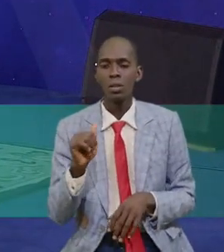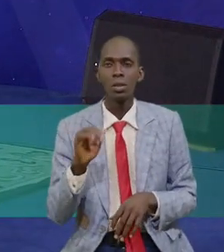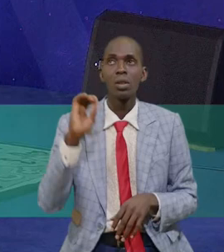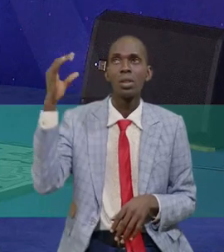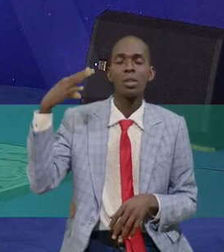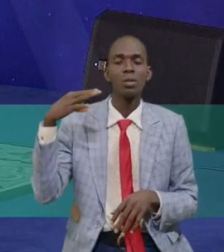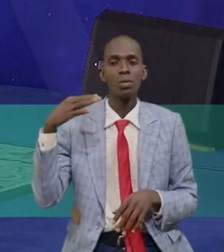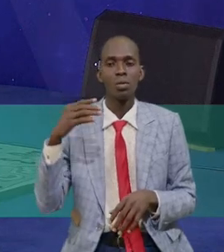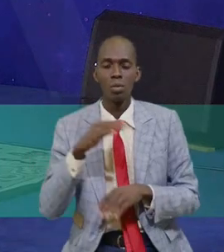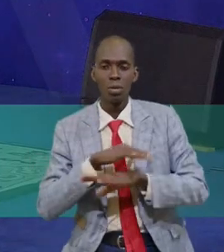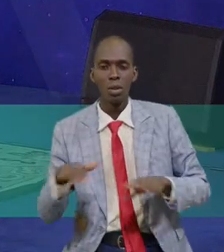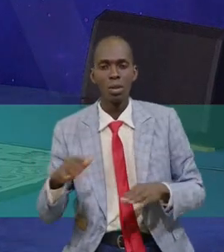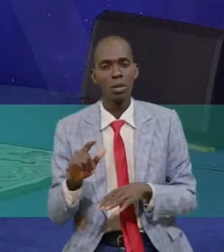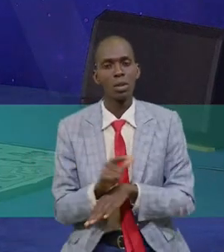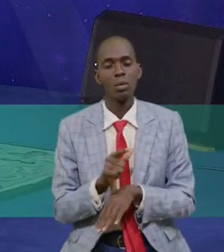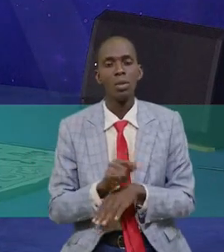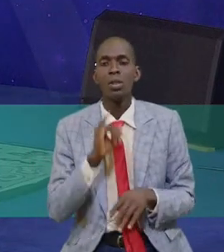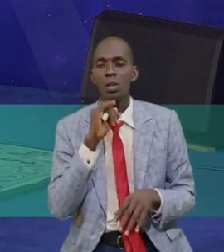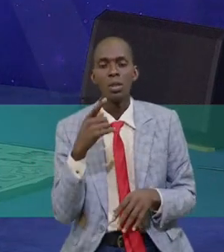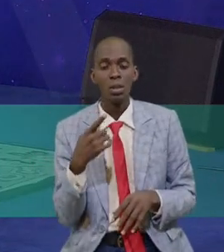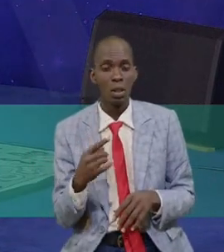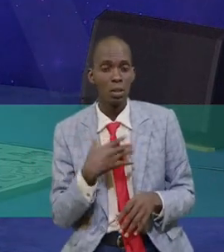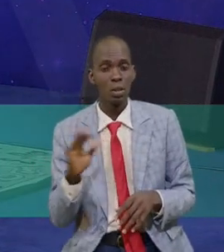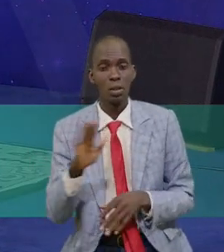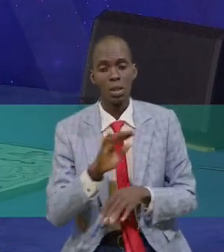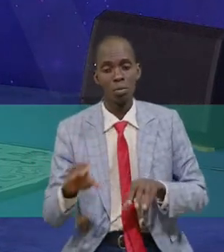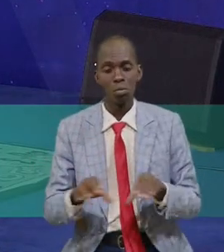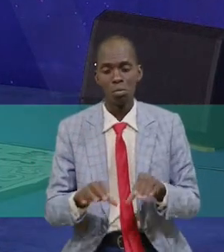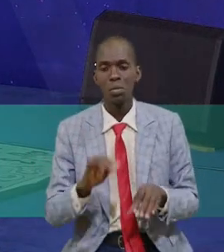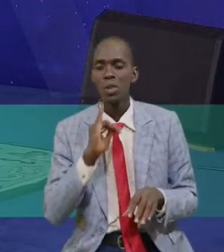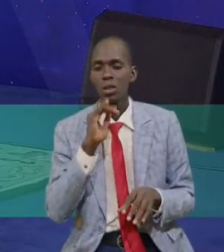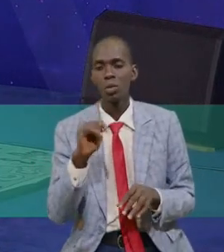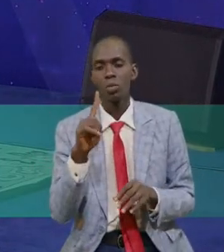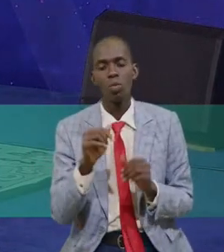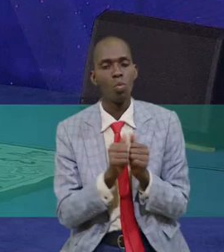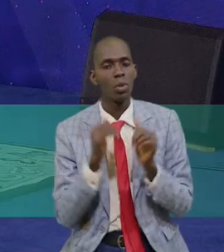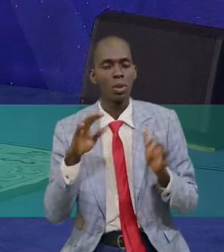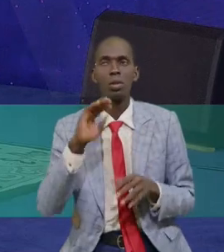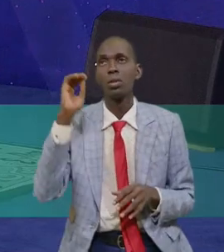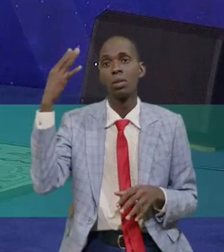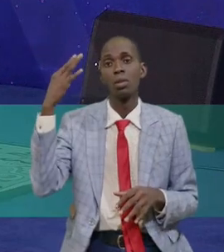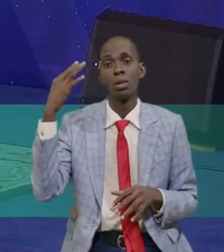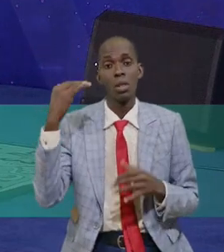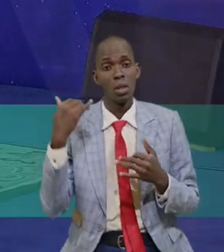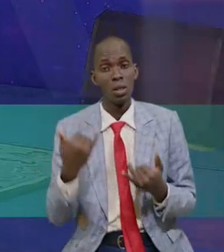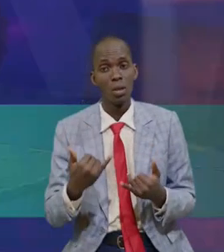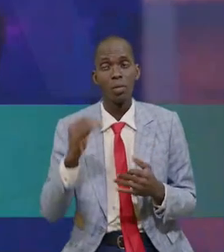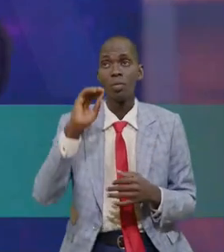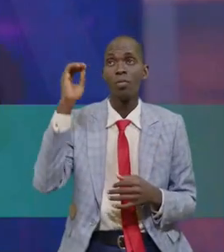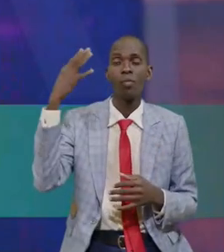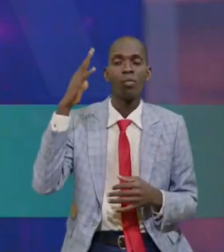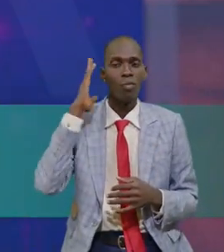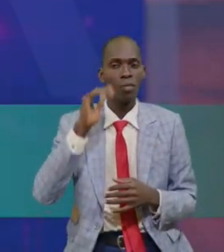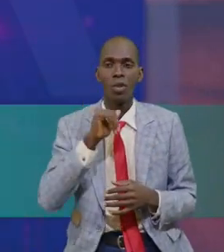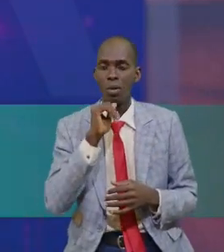activity is a graceless activity. Now, grace will not be angry at